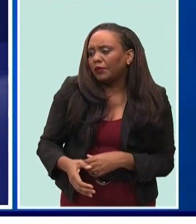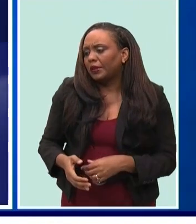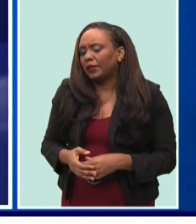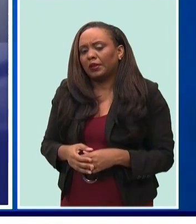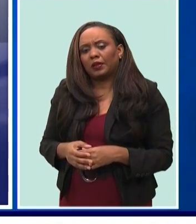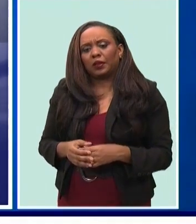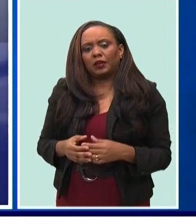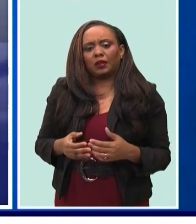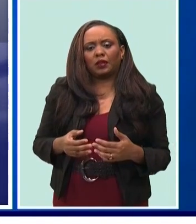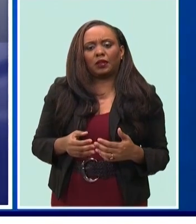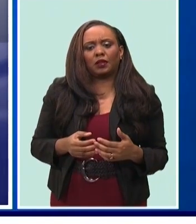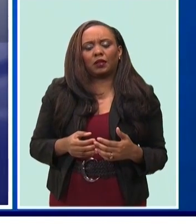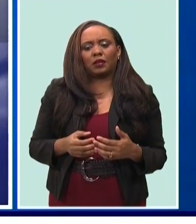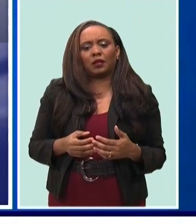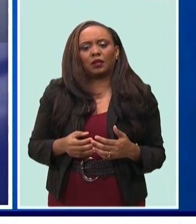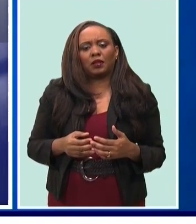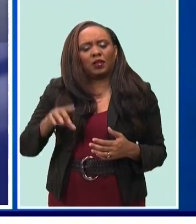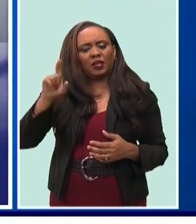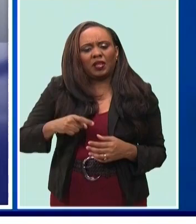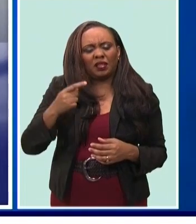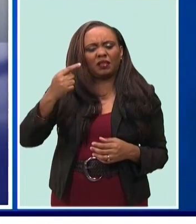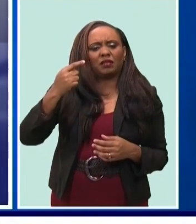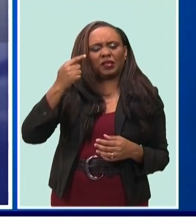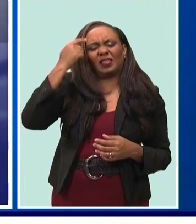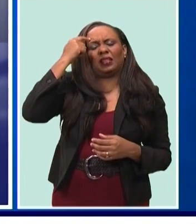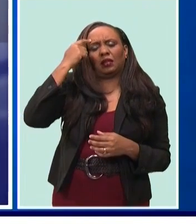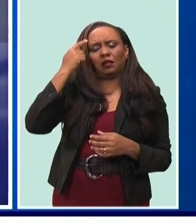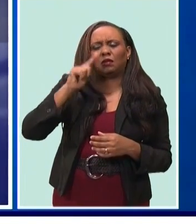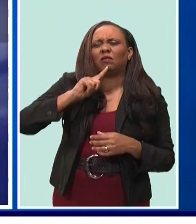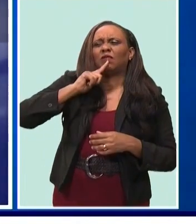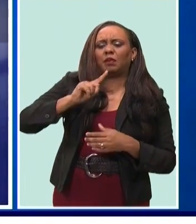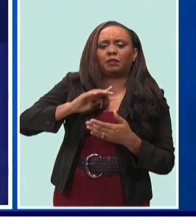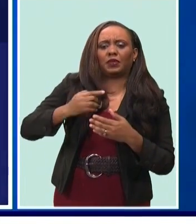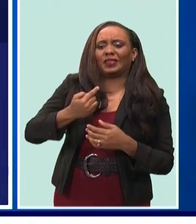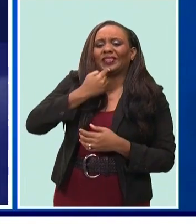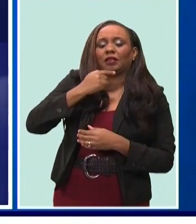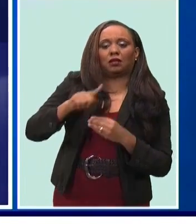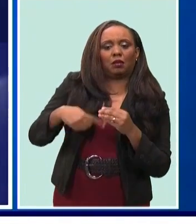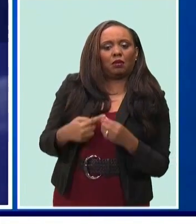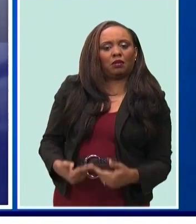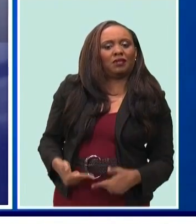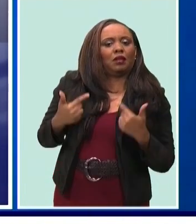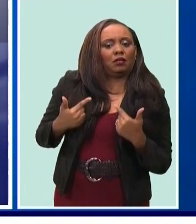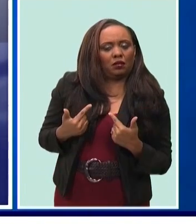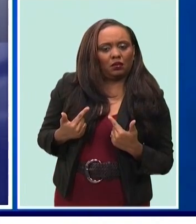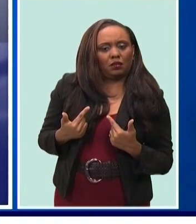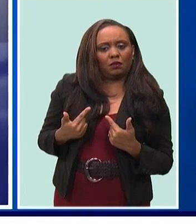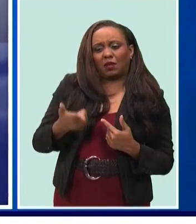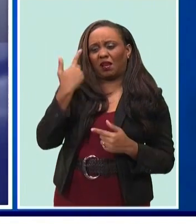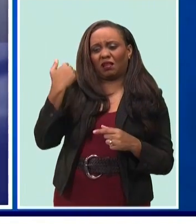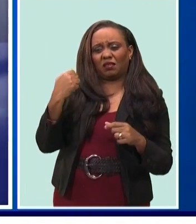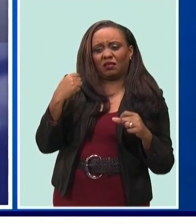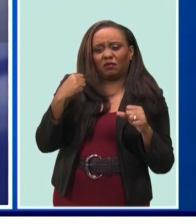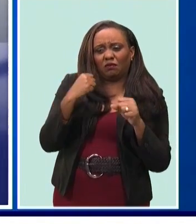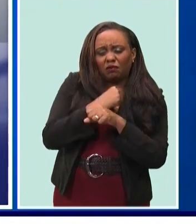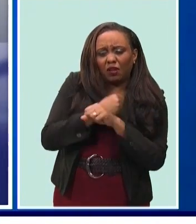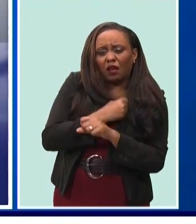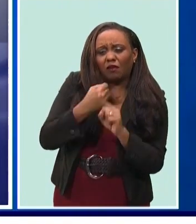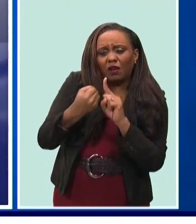take the sanctity of life serious enough to understand that domestic violence is